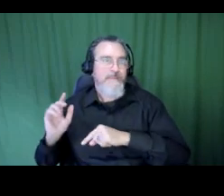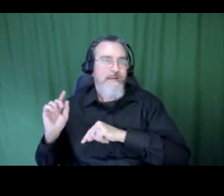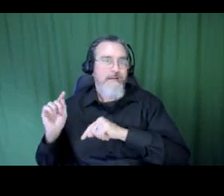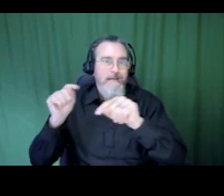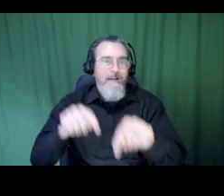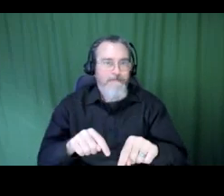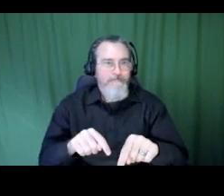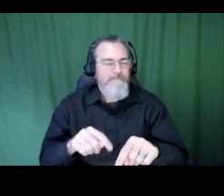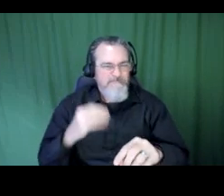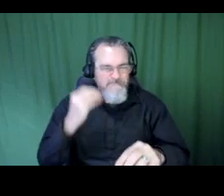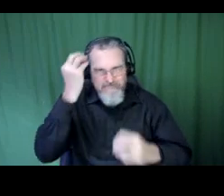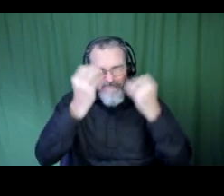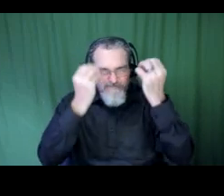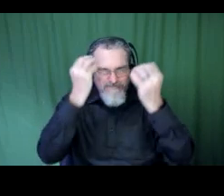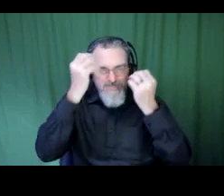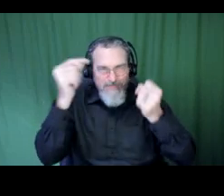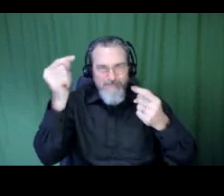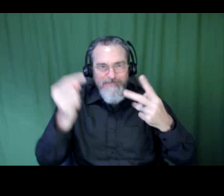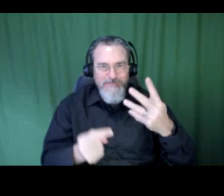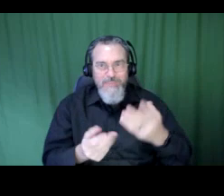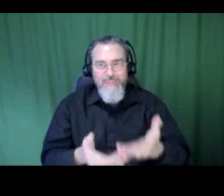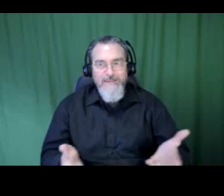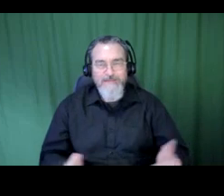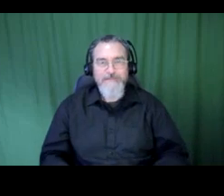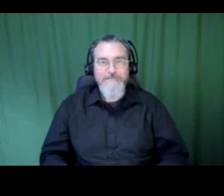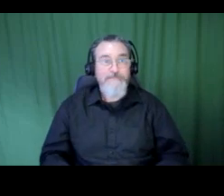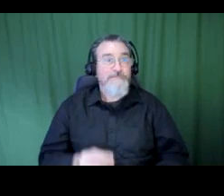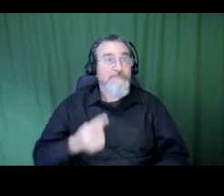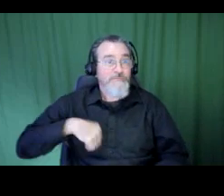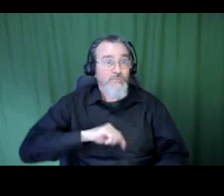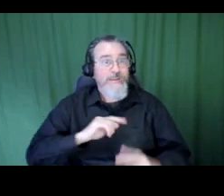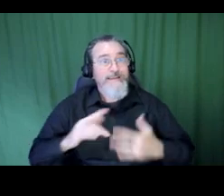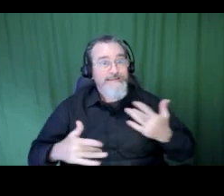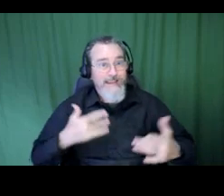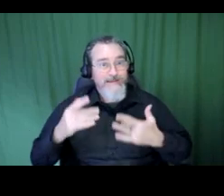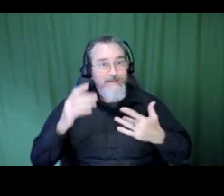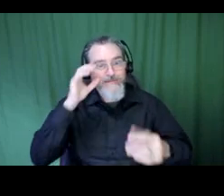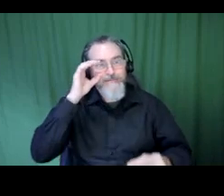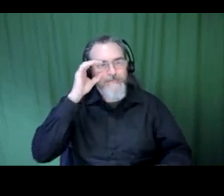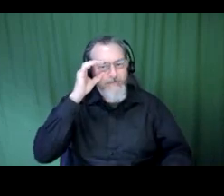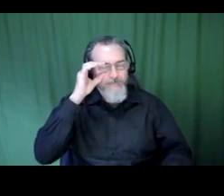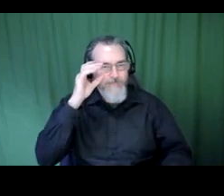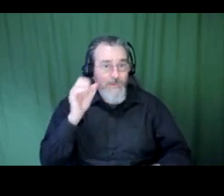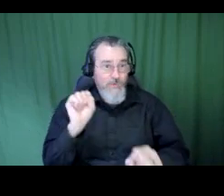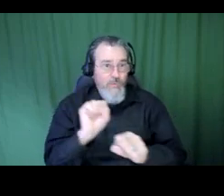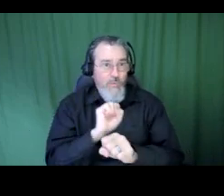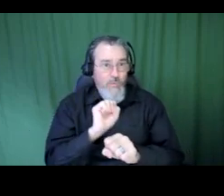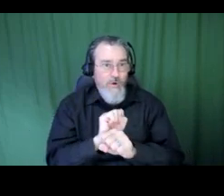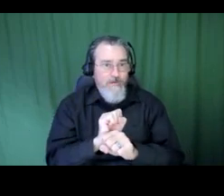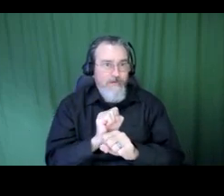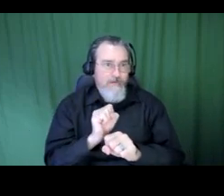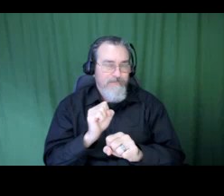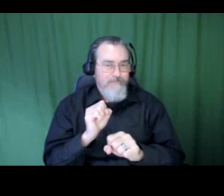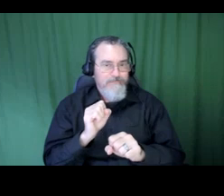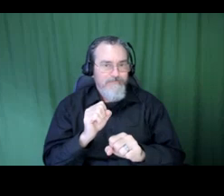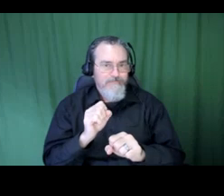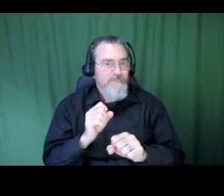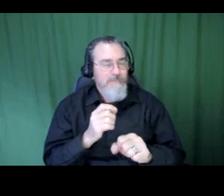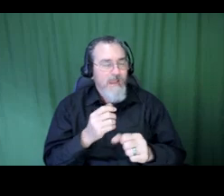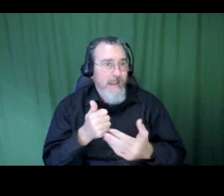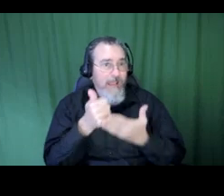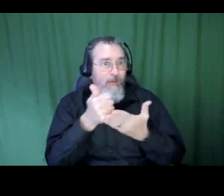mind. So we are very excited to work on answering some of these big questions alongside you